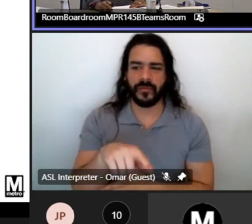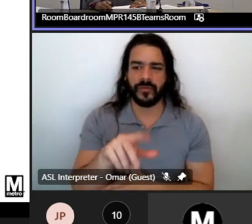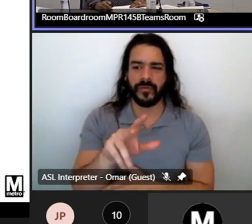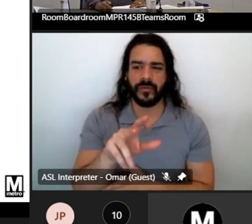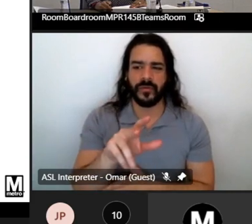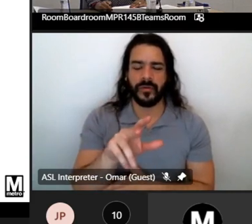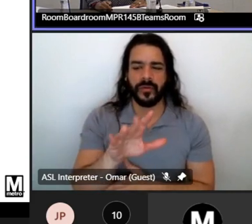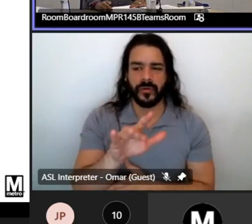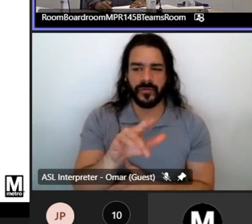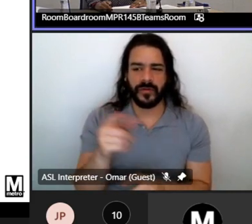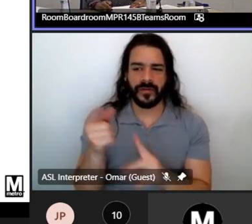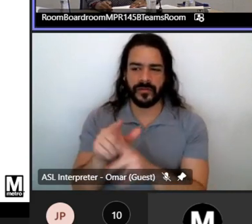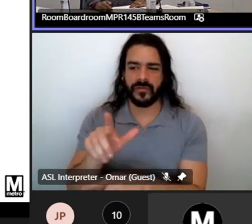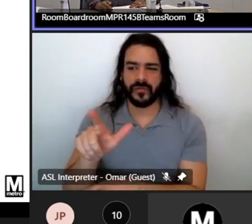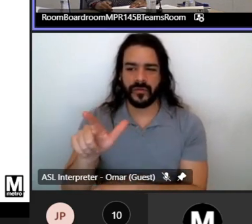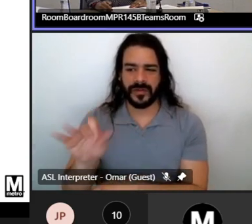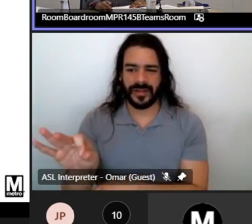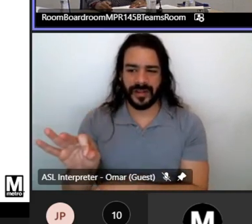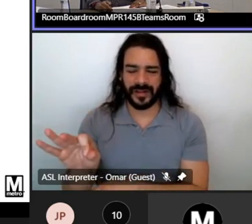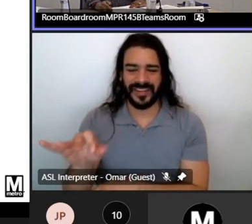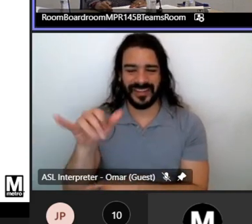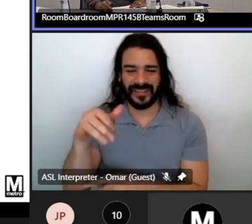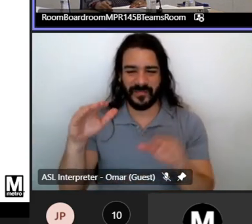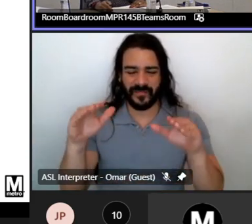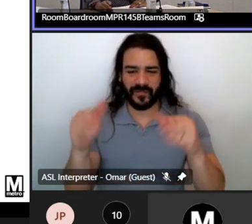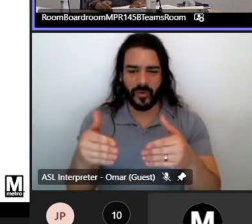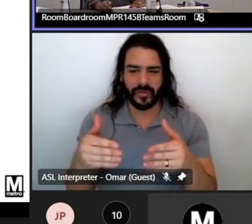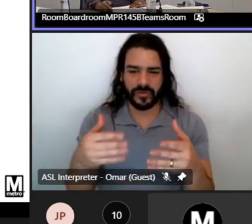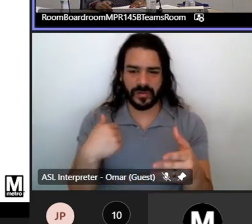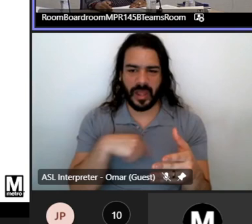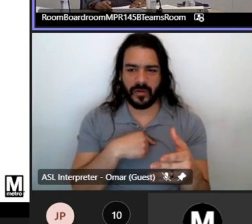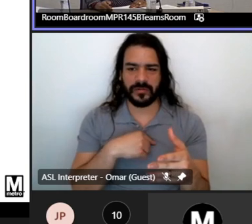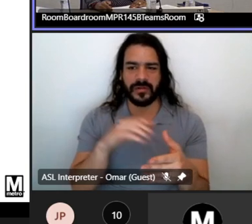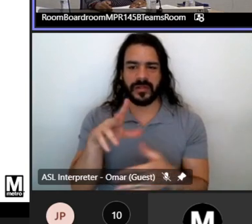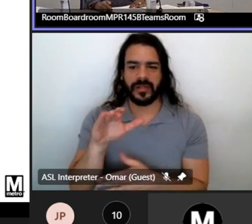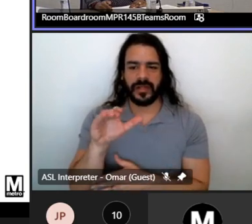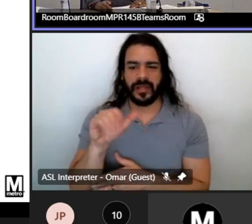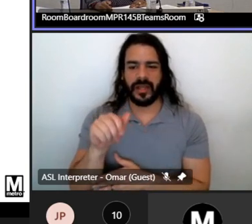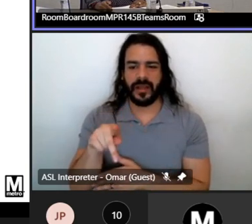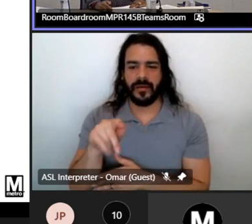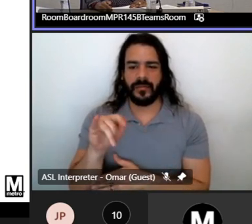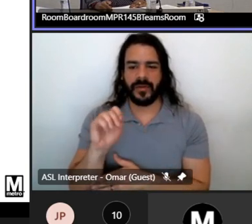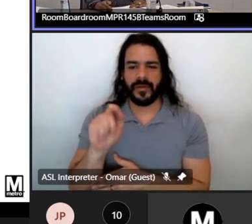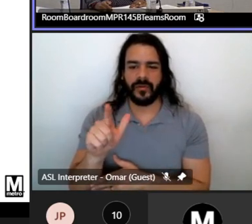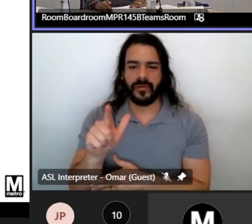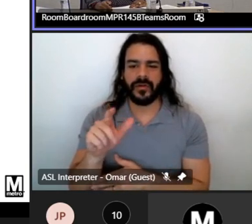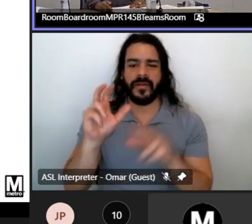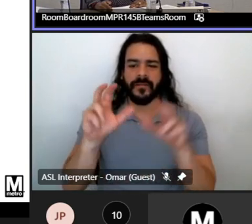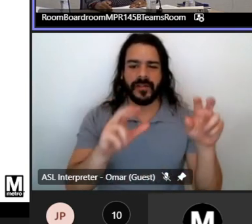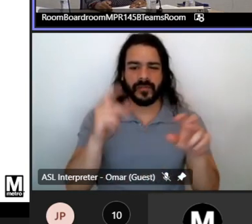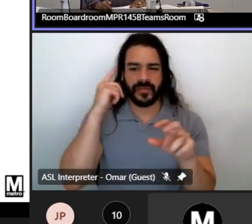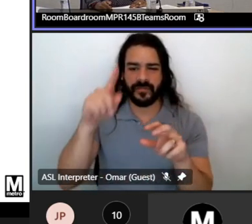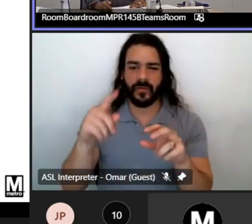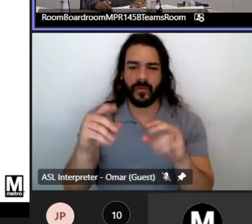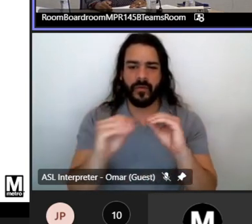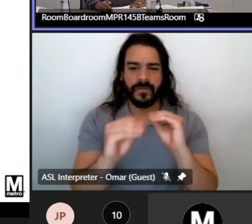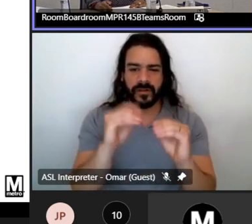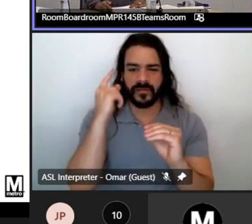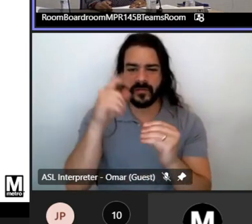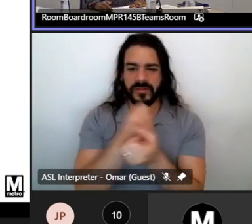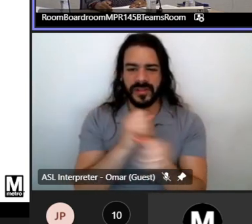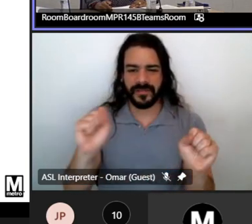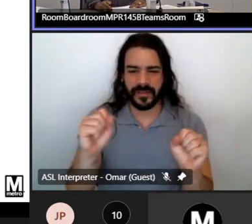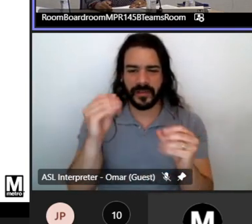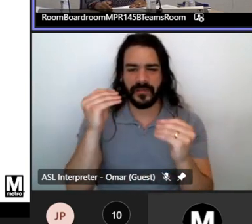debt service and revenue loss from capital projects, focuses on Metro's capital investments on safety, the state of